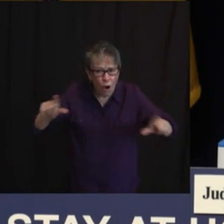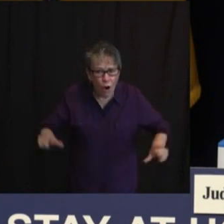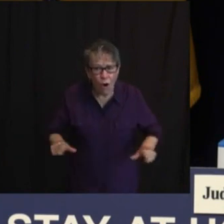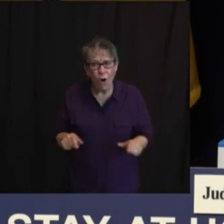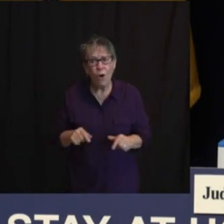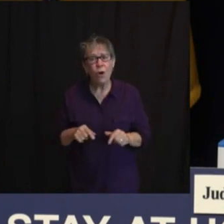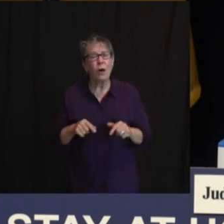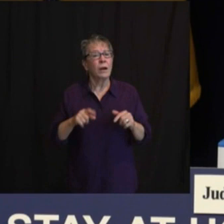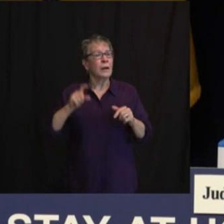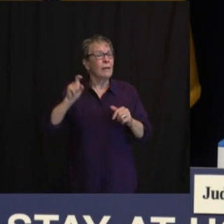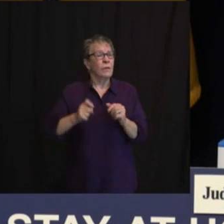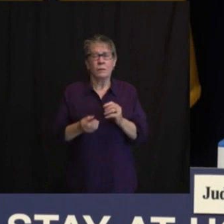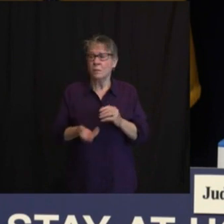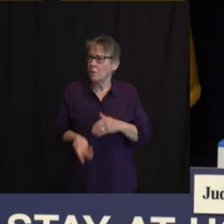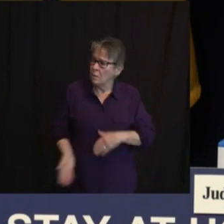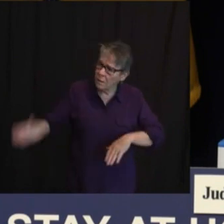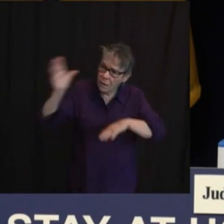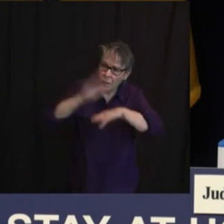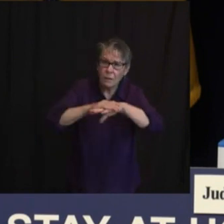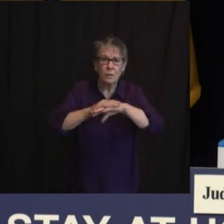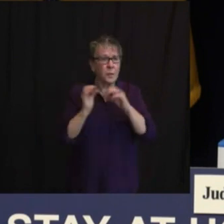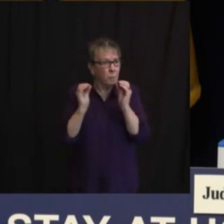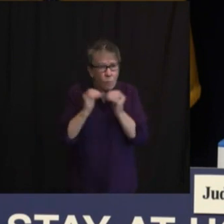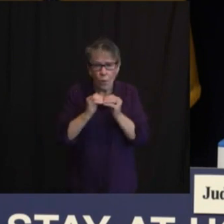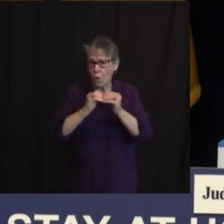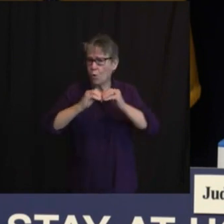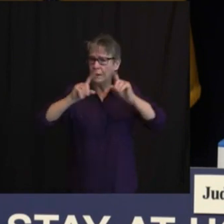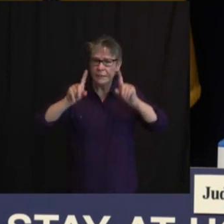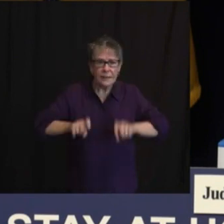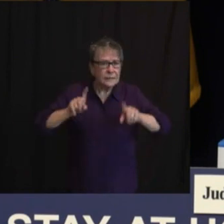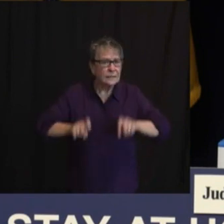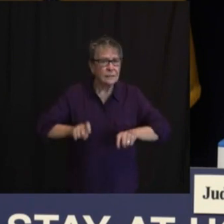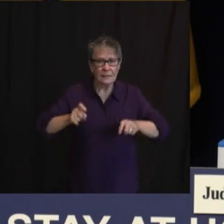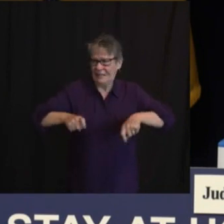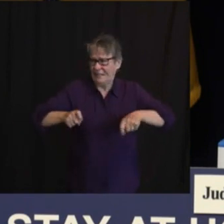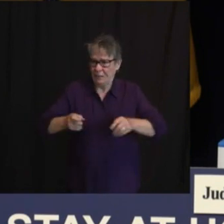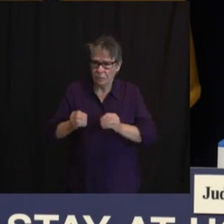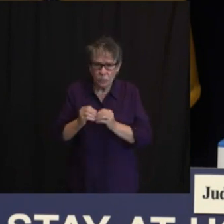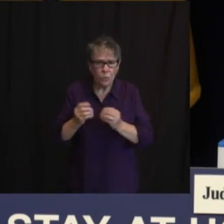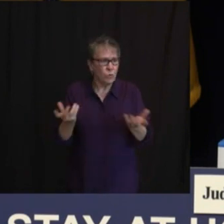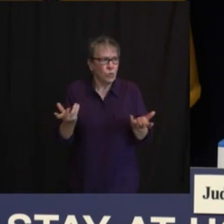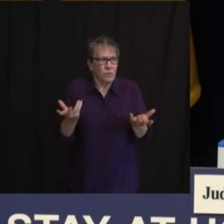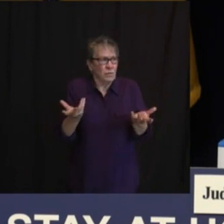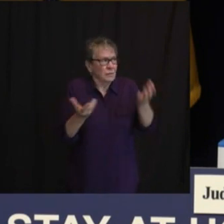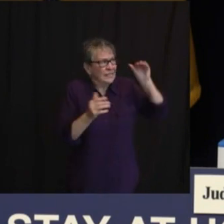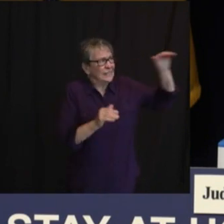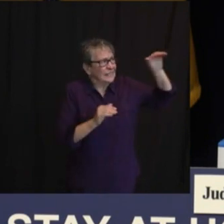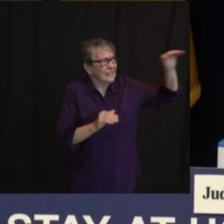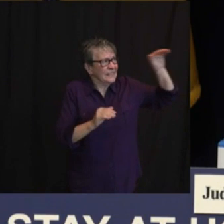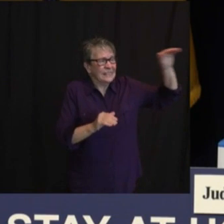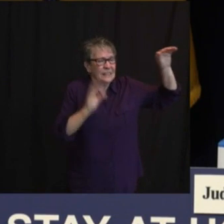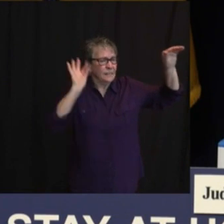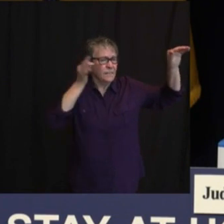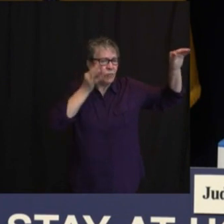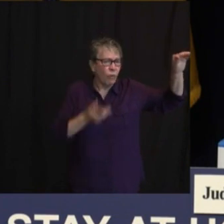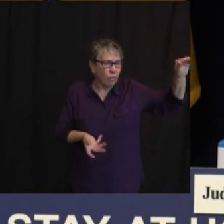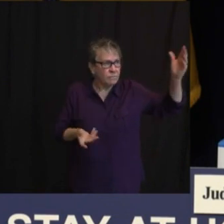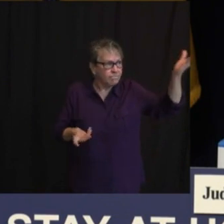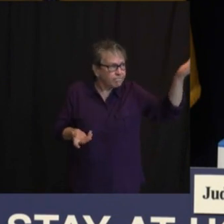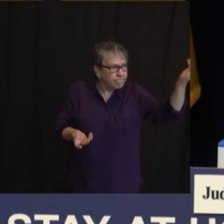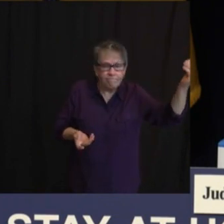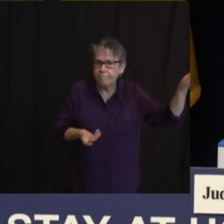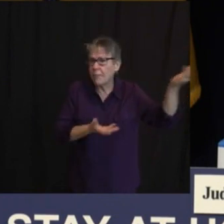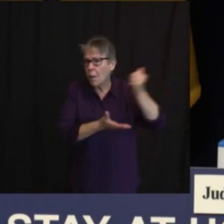the resources that are available to us. As I reported, we've delivered about 10.7 million pieces